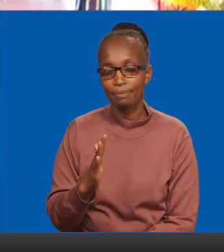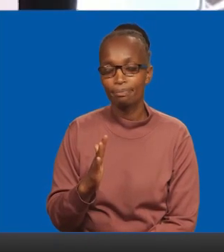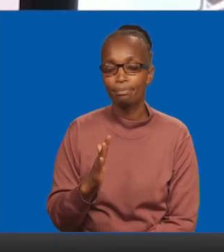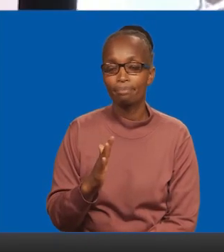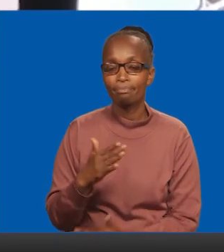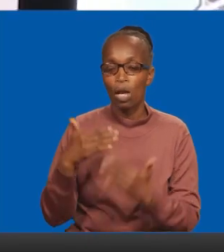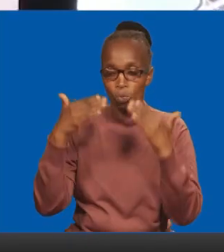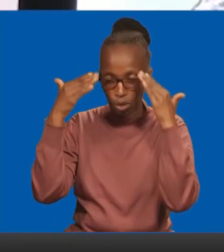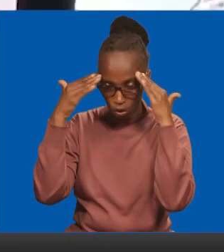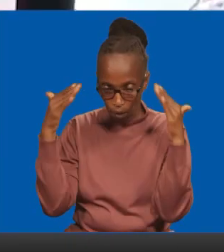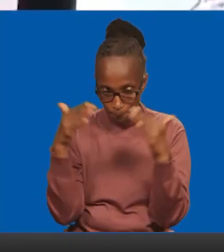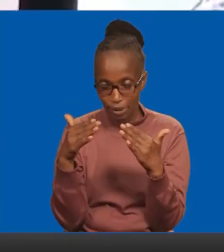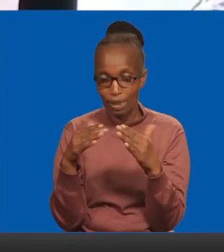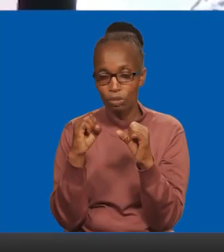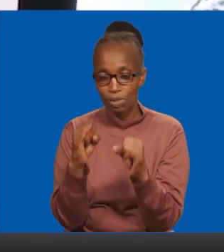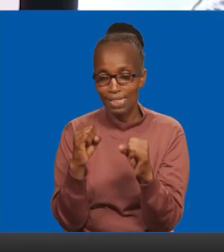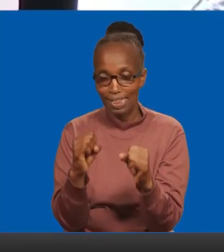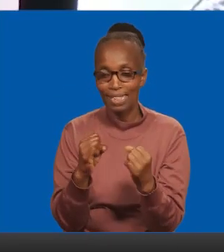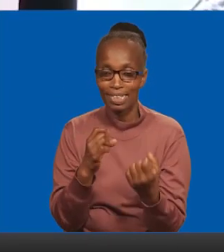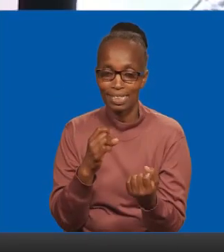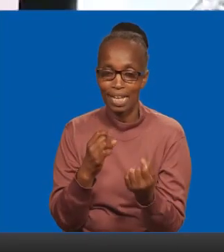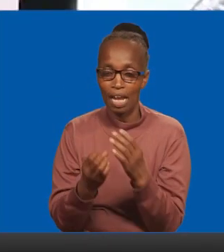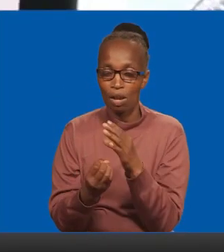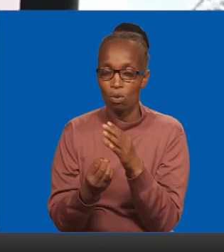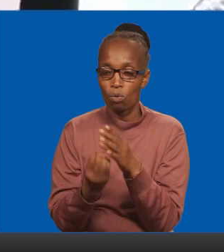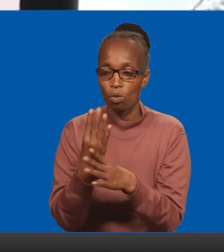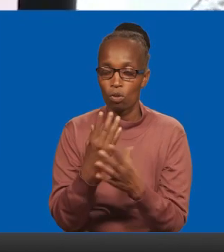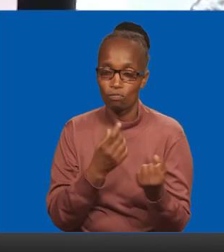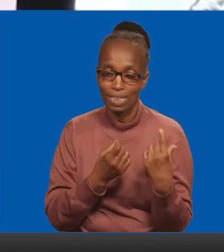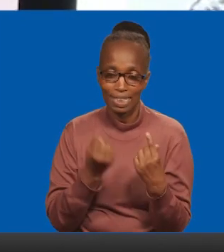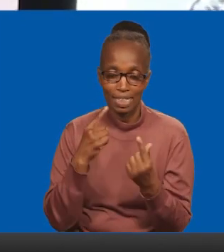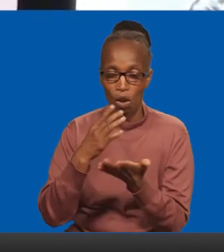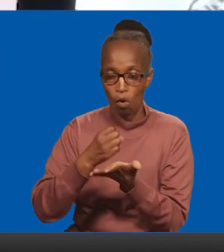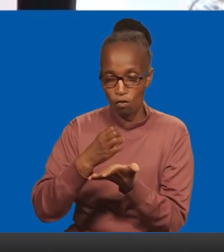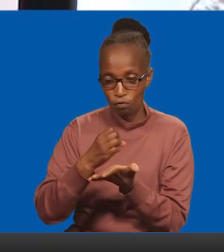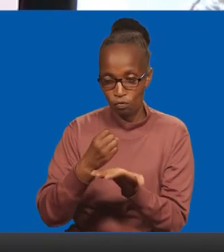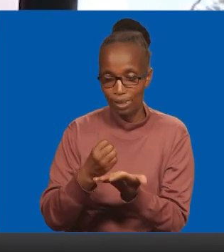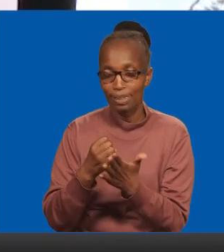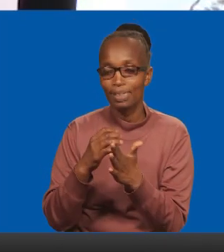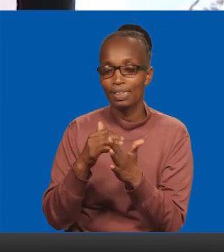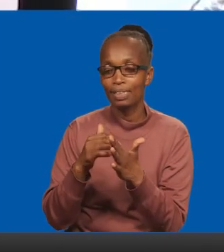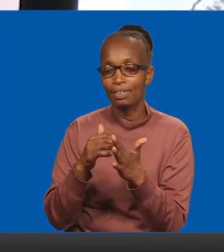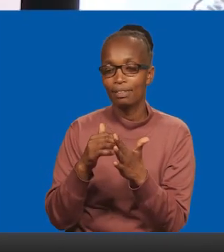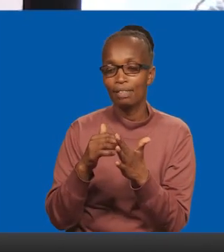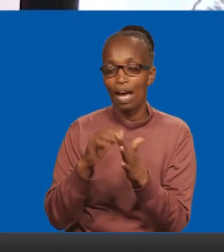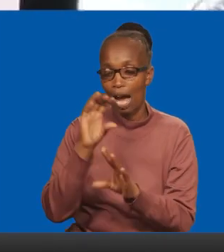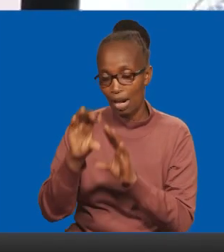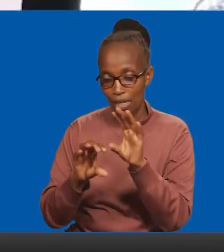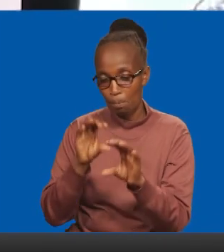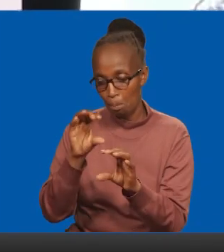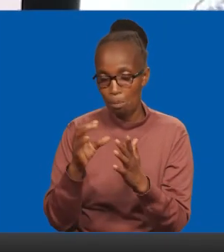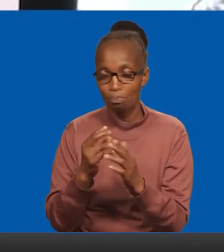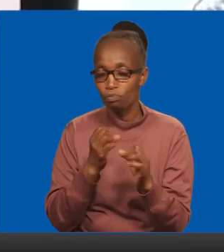nchini. We are committed to strengthening key value chains including tea, coffee, dairy,